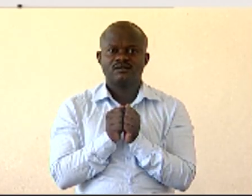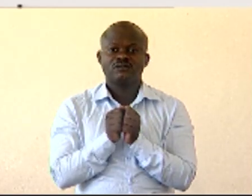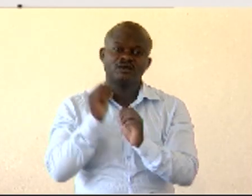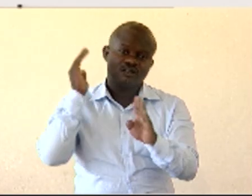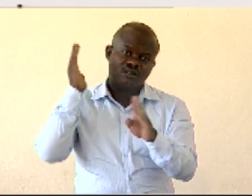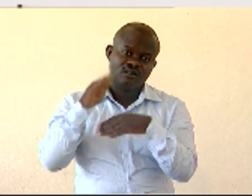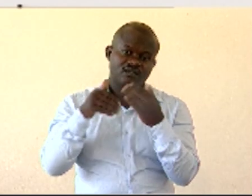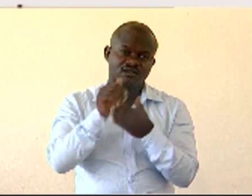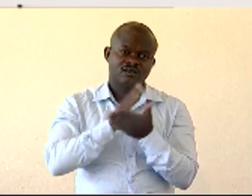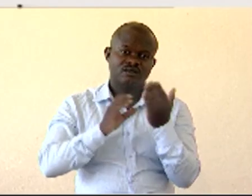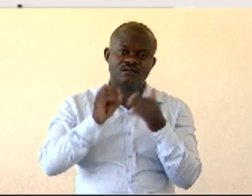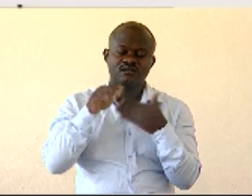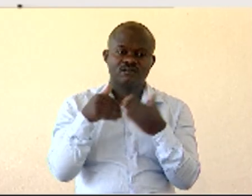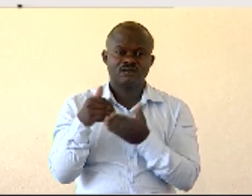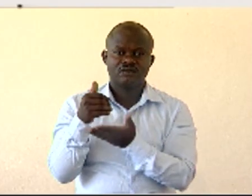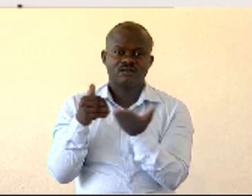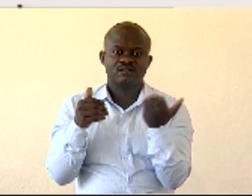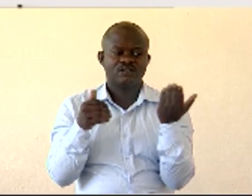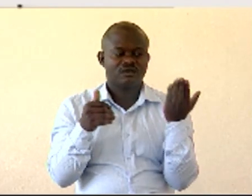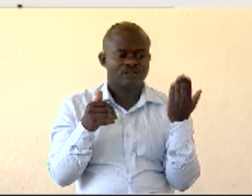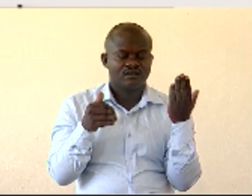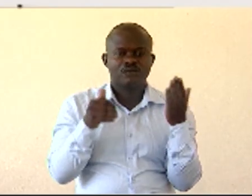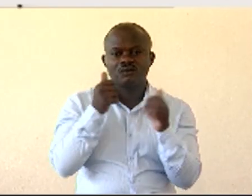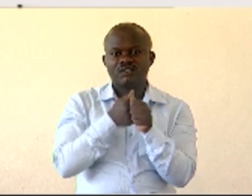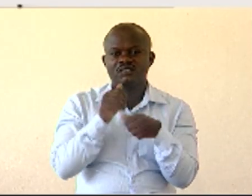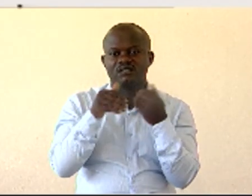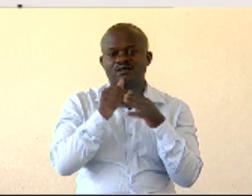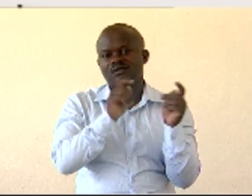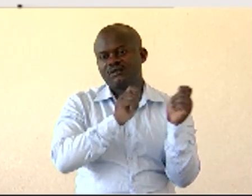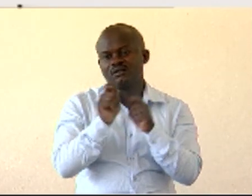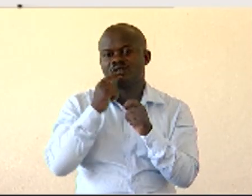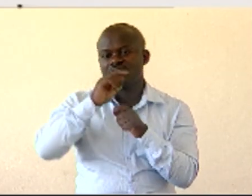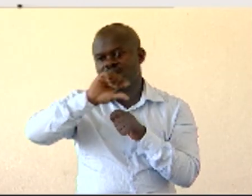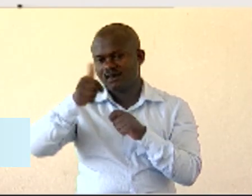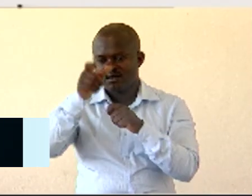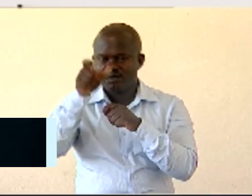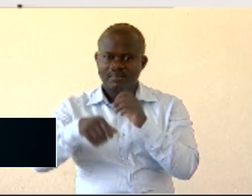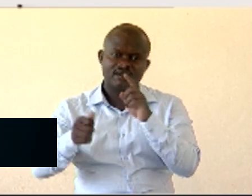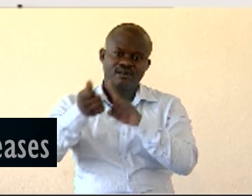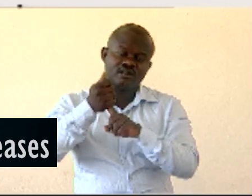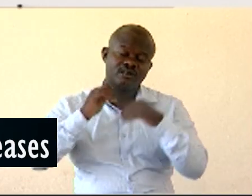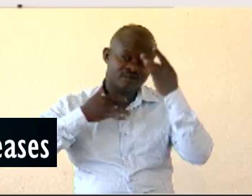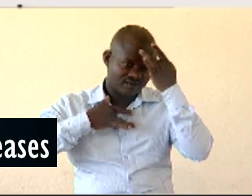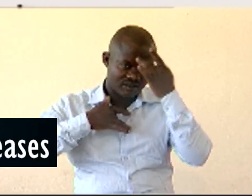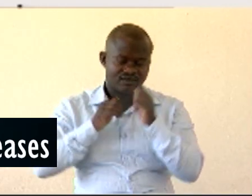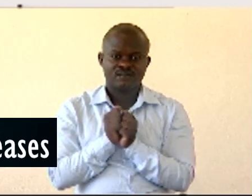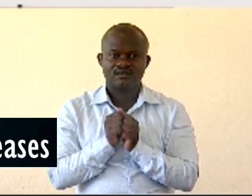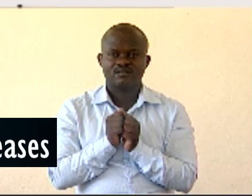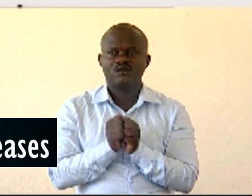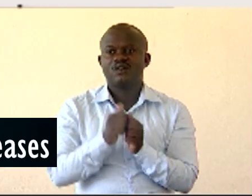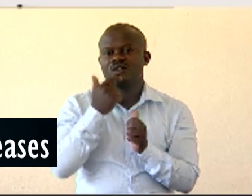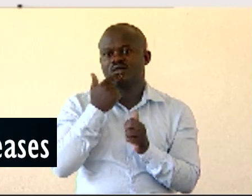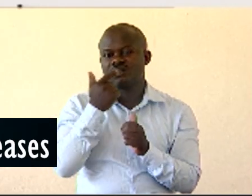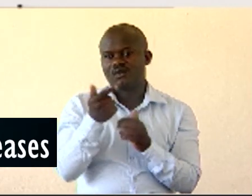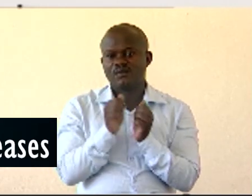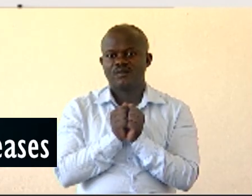automatically sucks some of what you call sporozoites, which can just be transmitted to another person and a person gets infected.